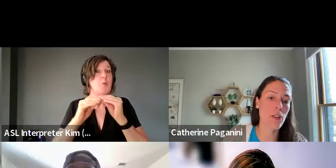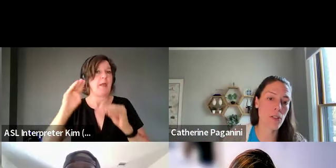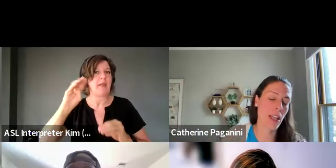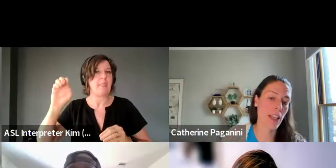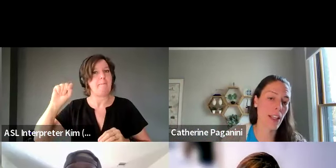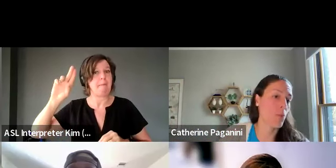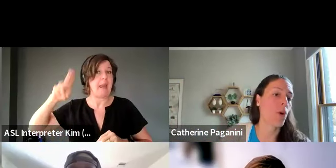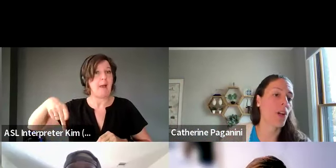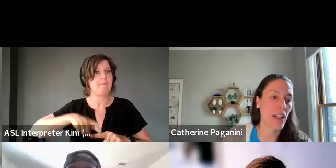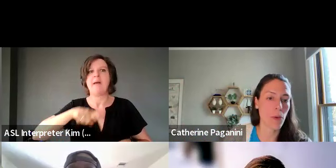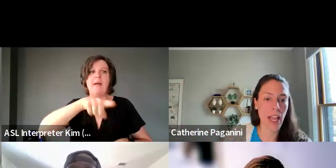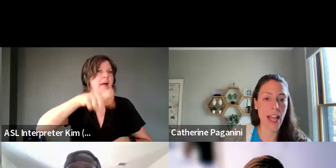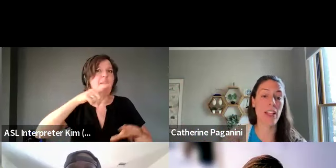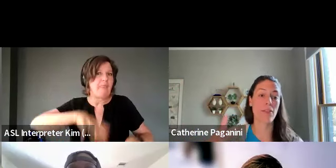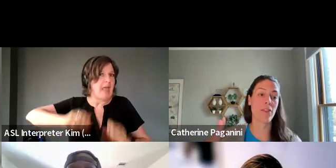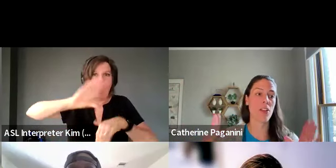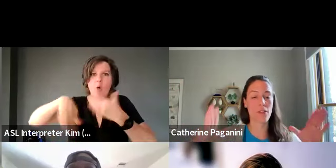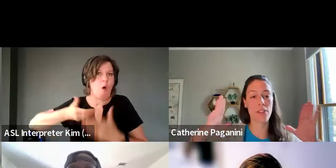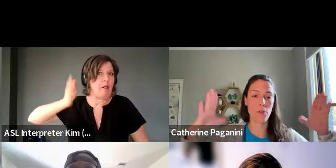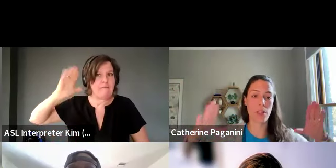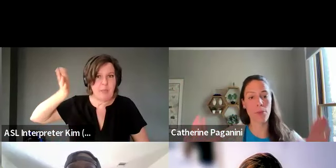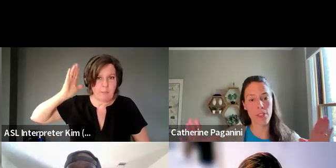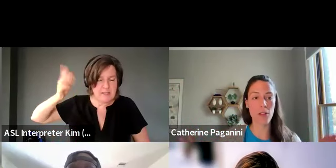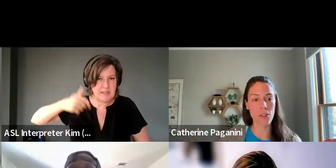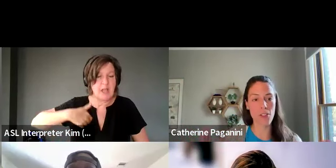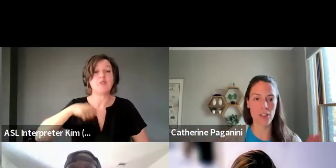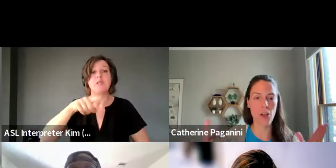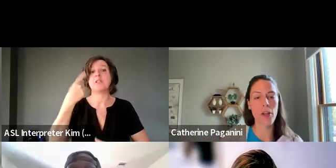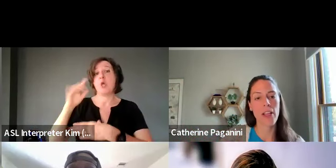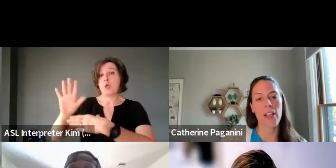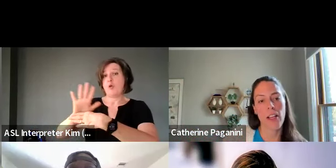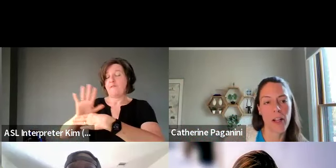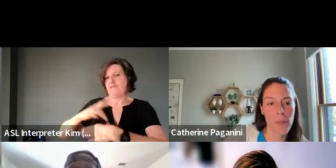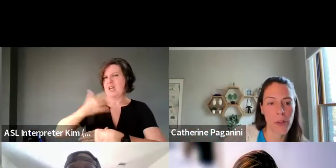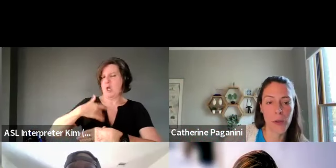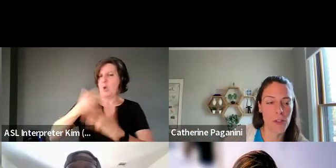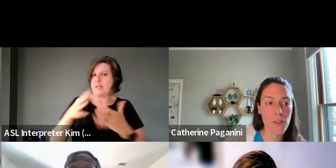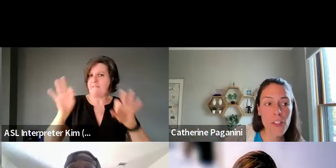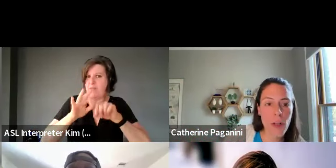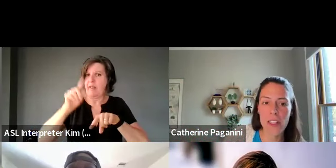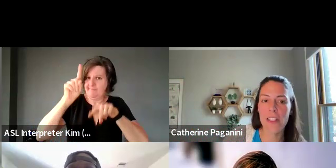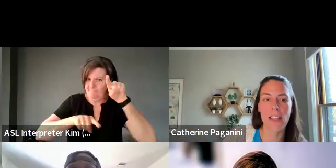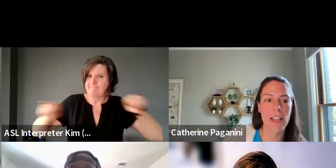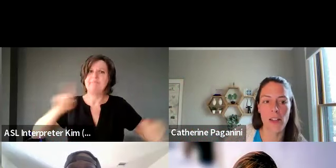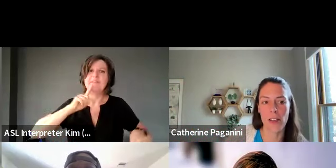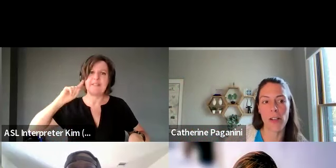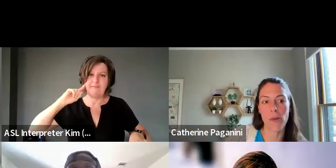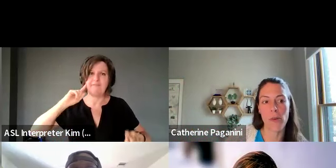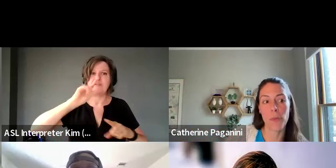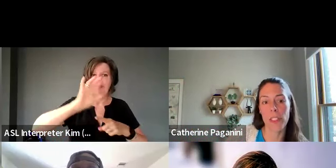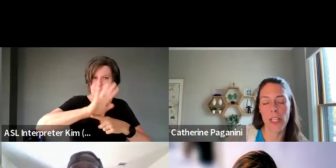the videos, I think it's important that we have like videos of different people as well. So it's like, so you could do the first ones and